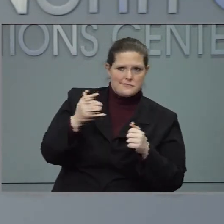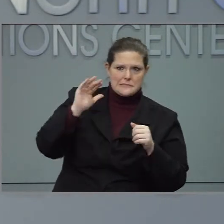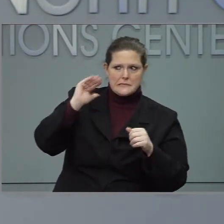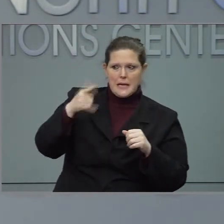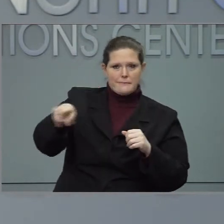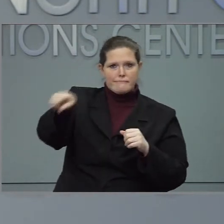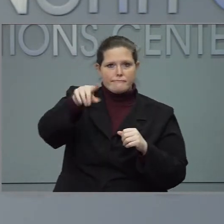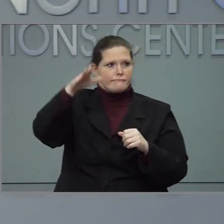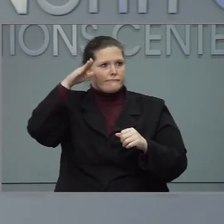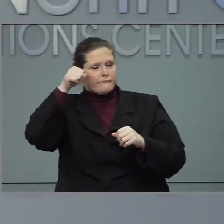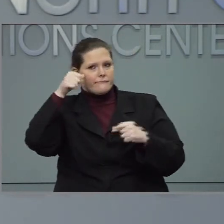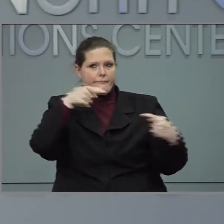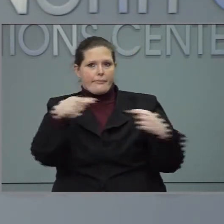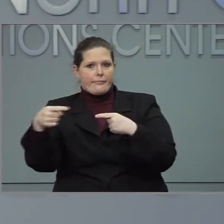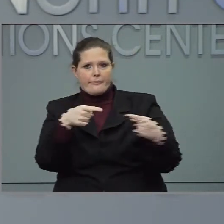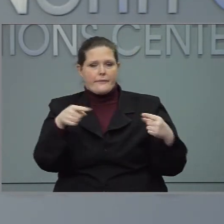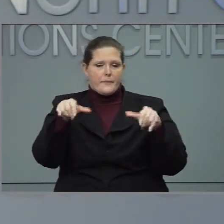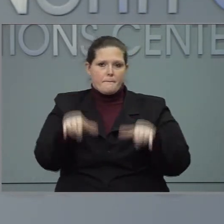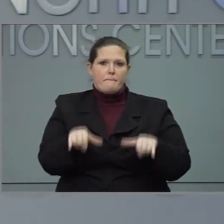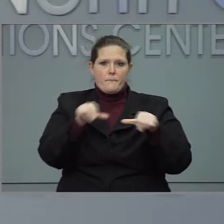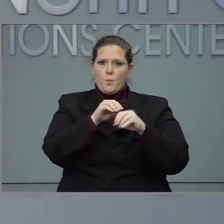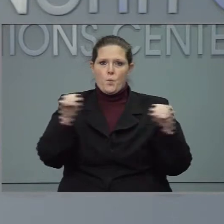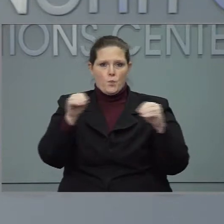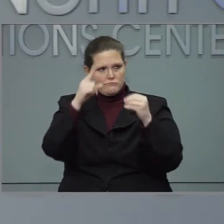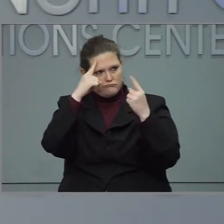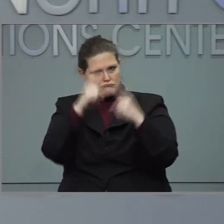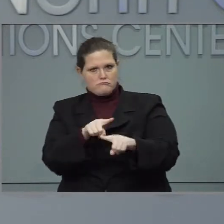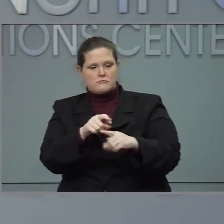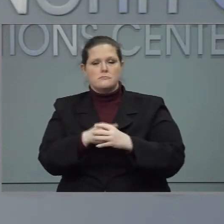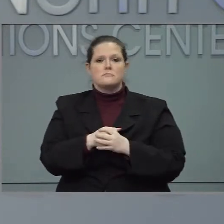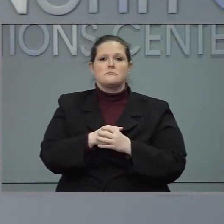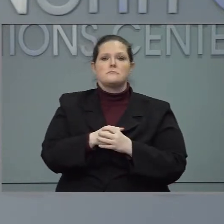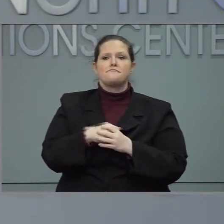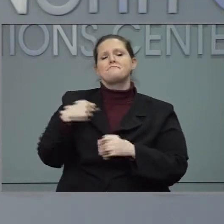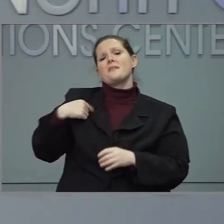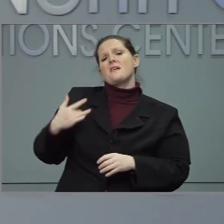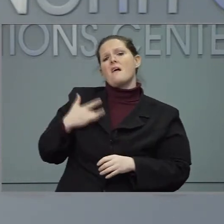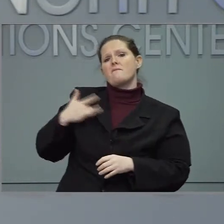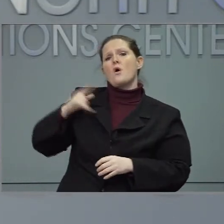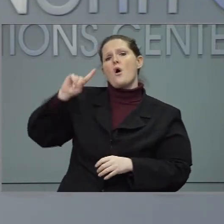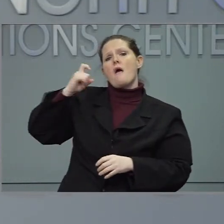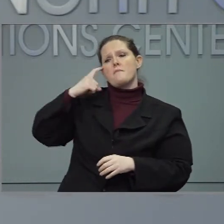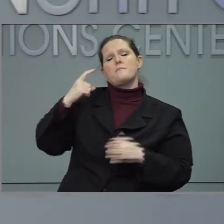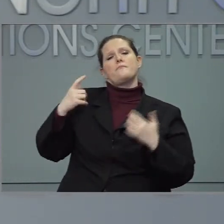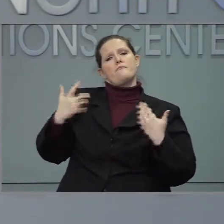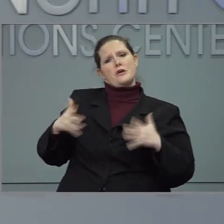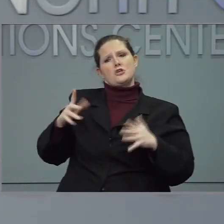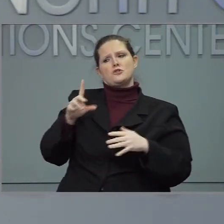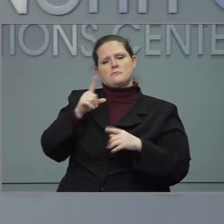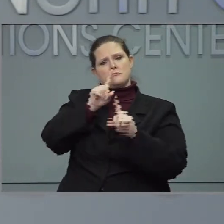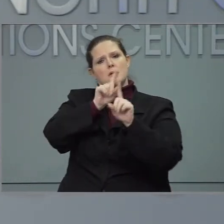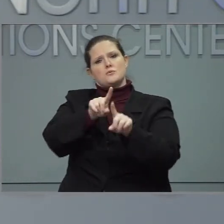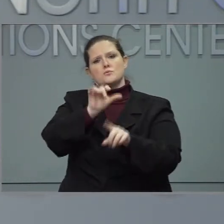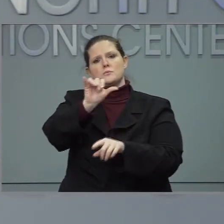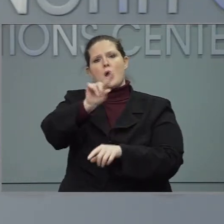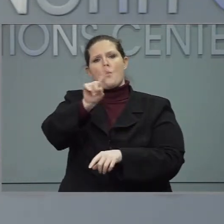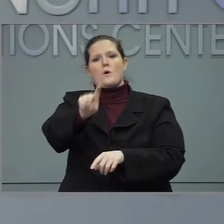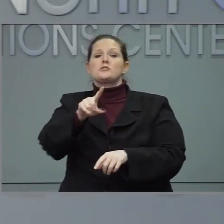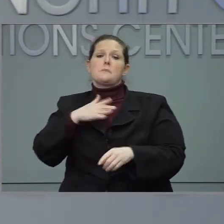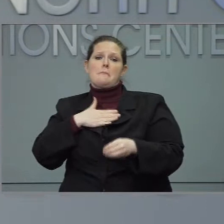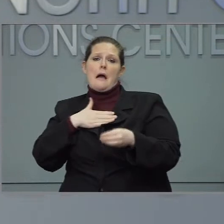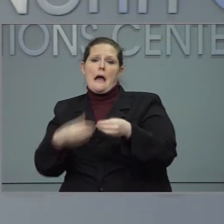You know, I think the governor, did a great job answering that question. What I would add to it is,